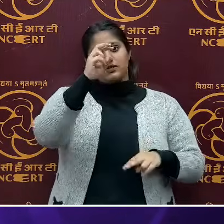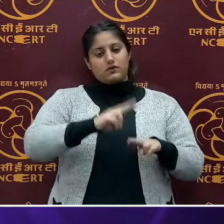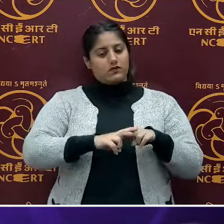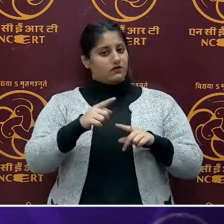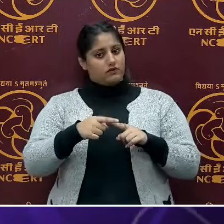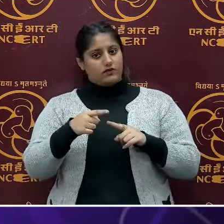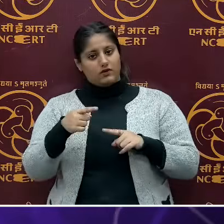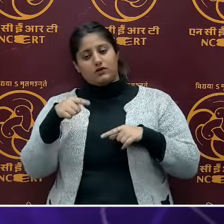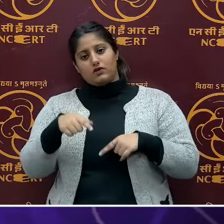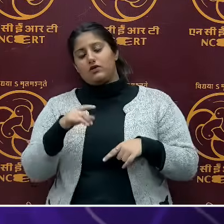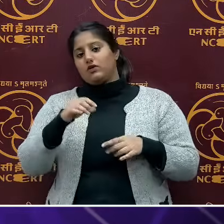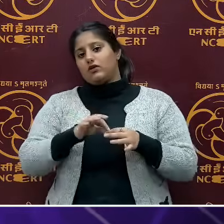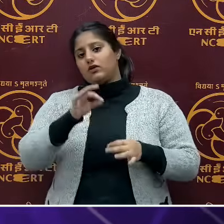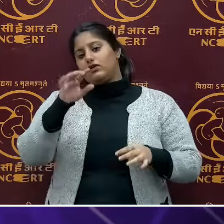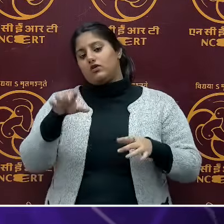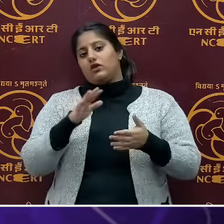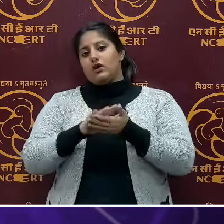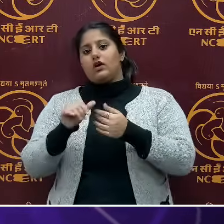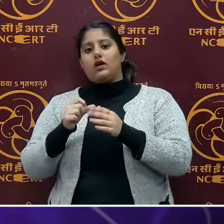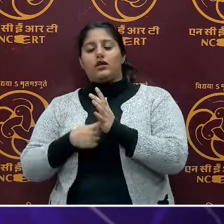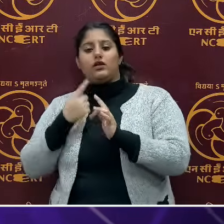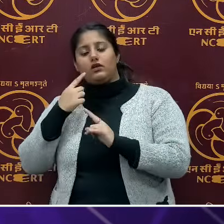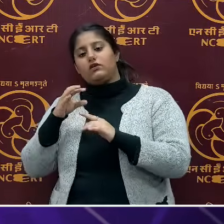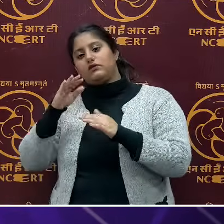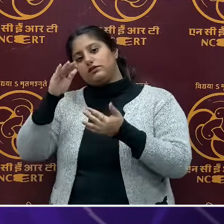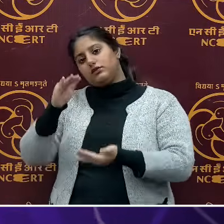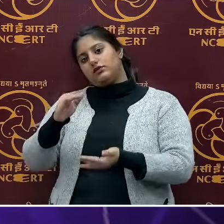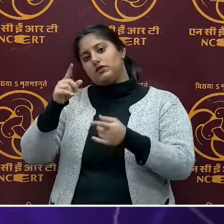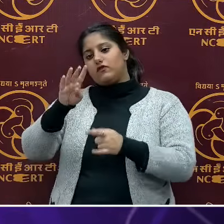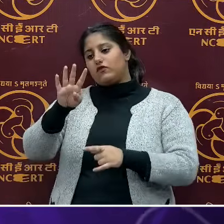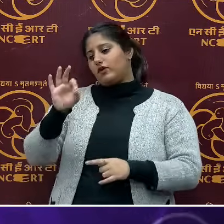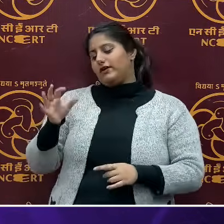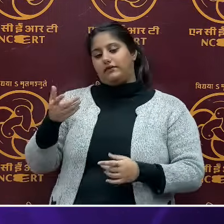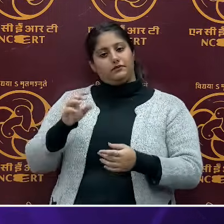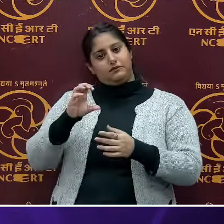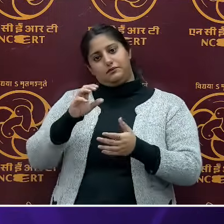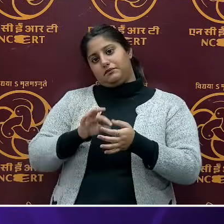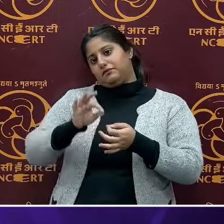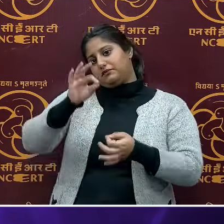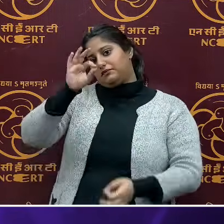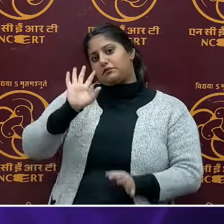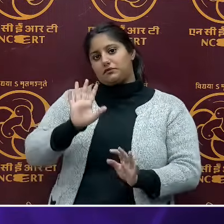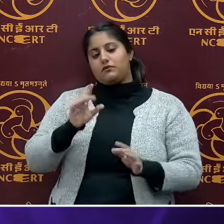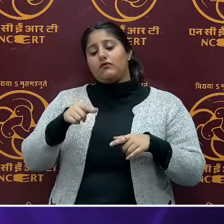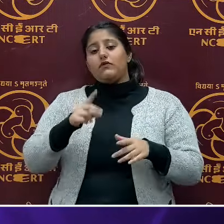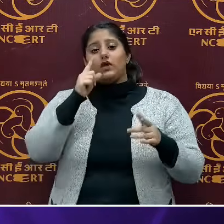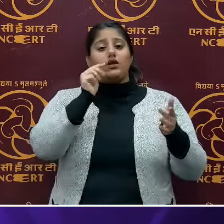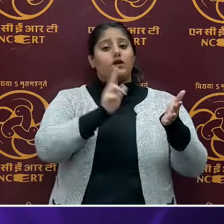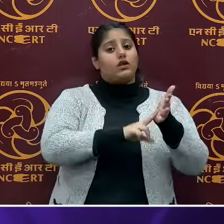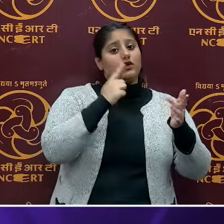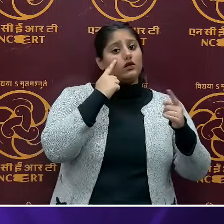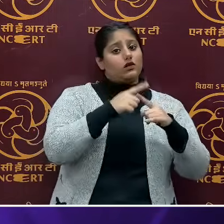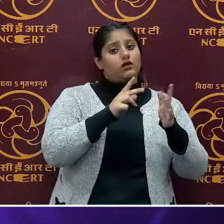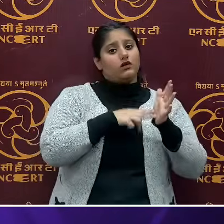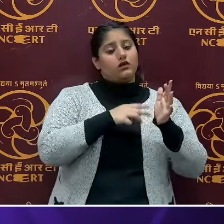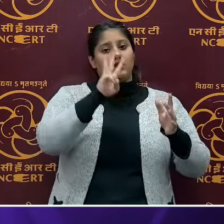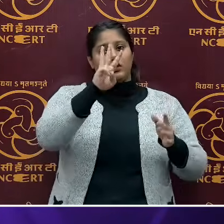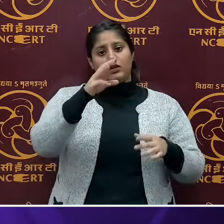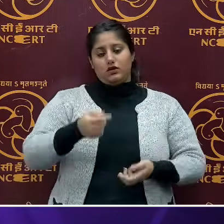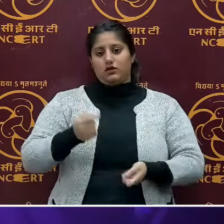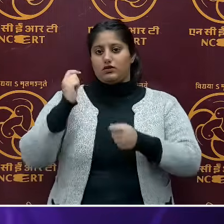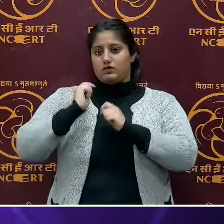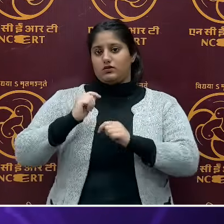length and Hari was building the shorter side 40 feet in length. Nitin used 3 bags of cement